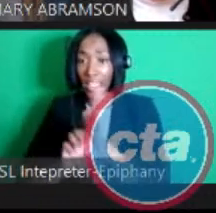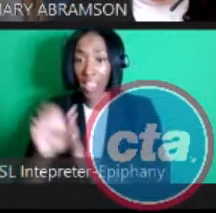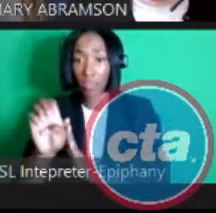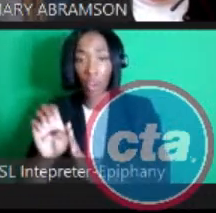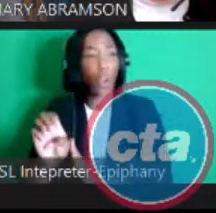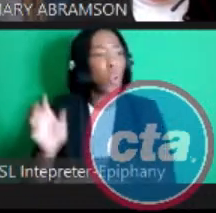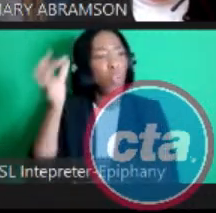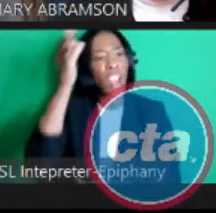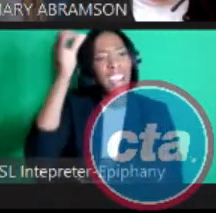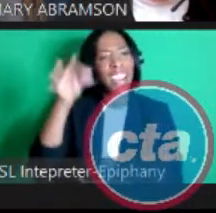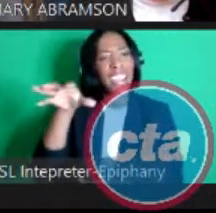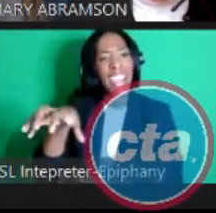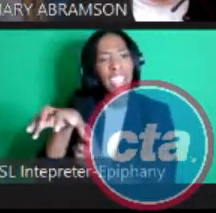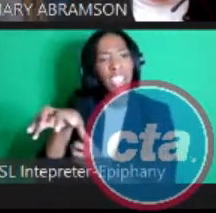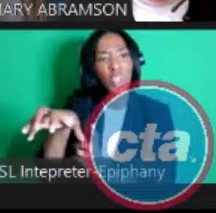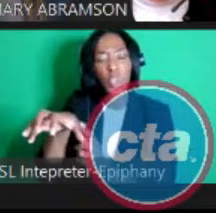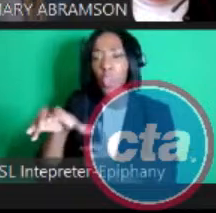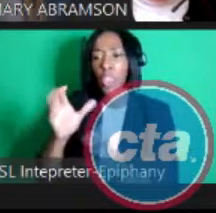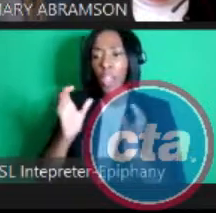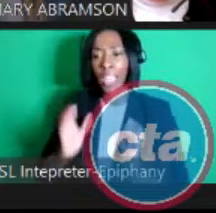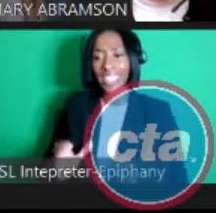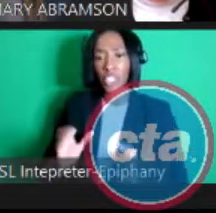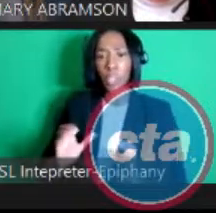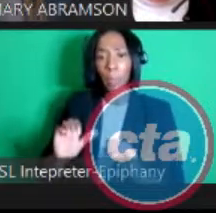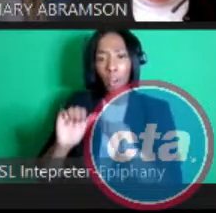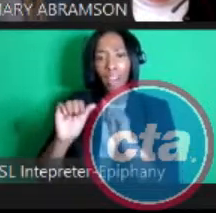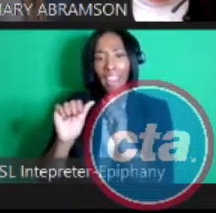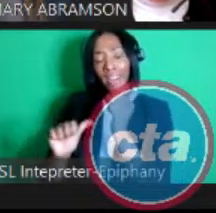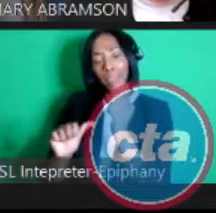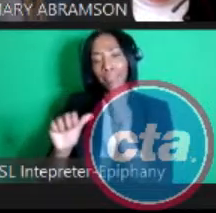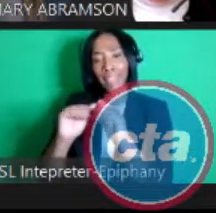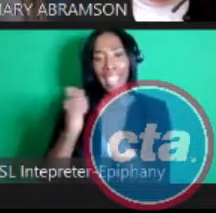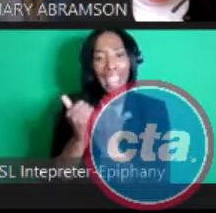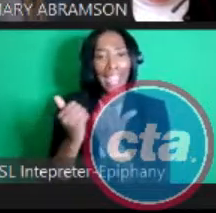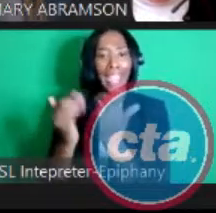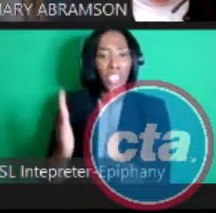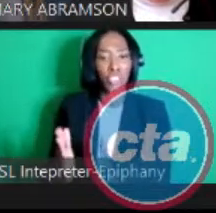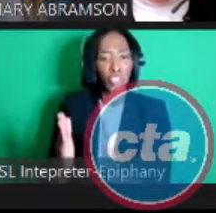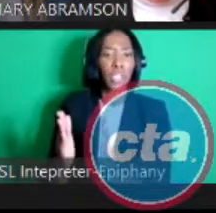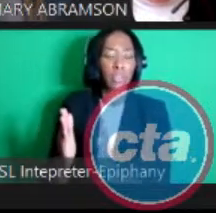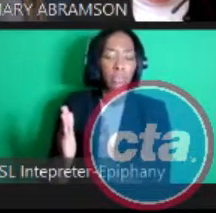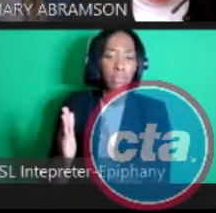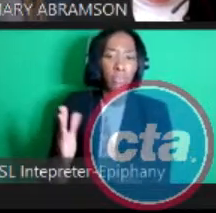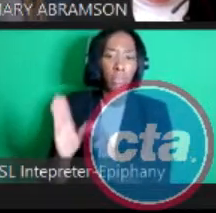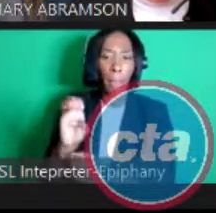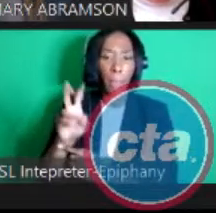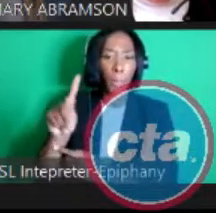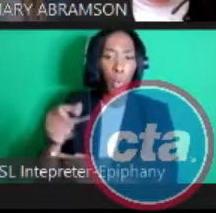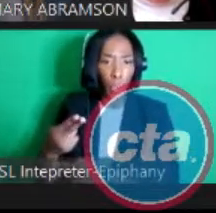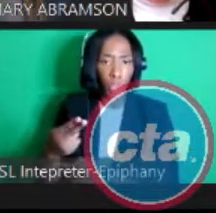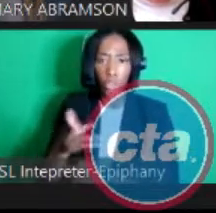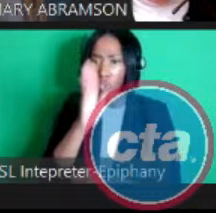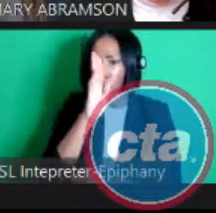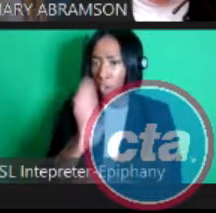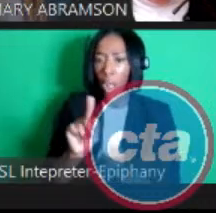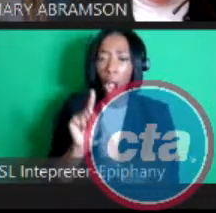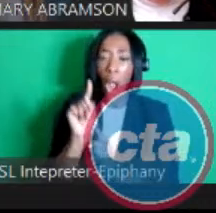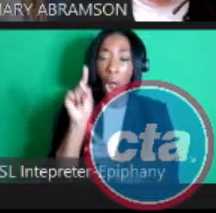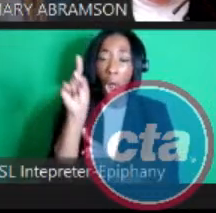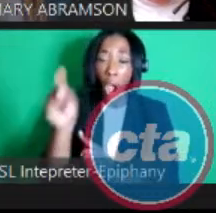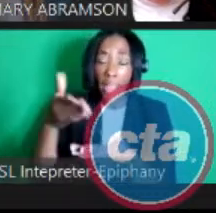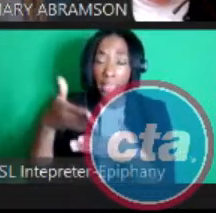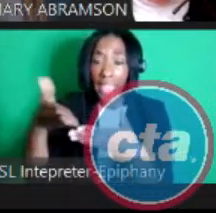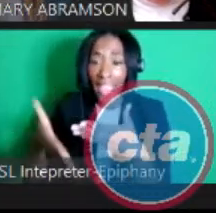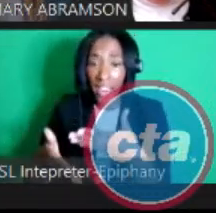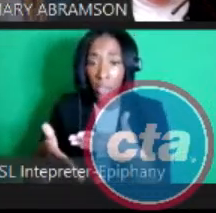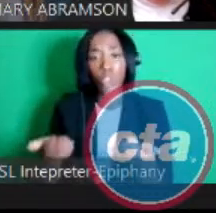to the customer agent's booth, and then you just go straight all the way to the end. We try to